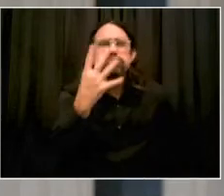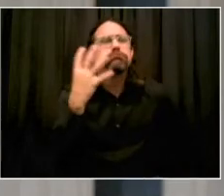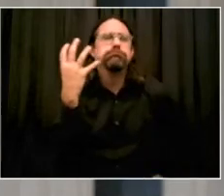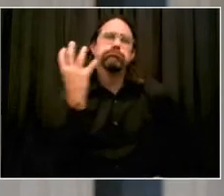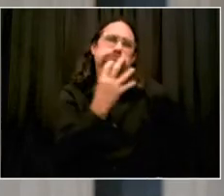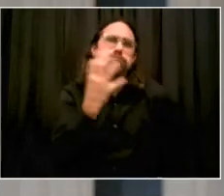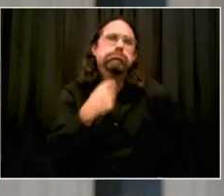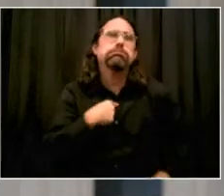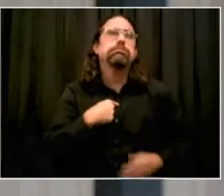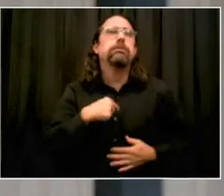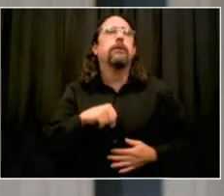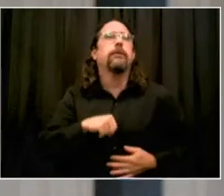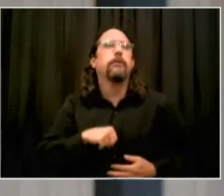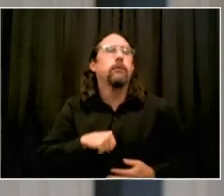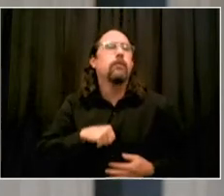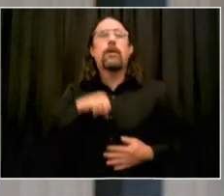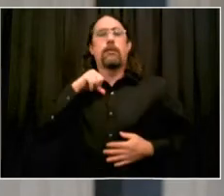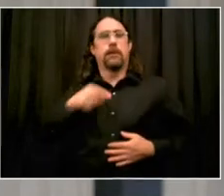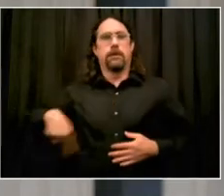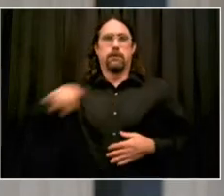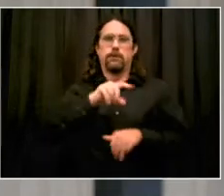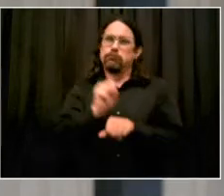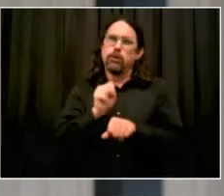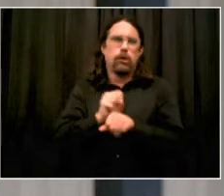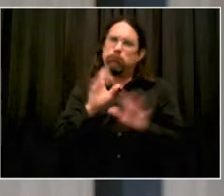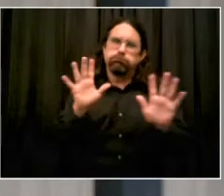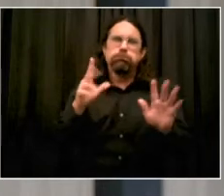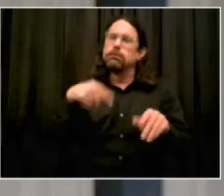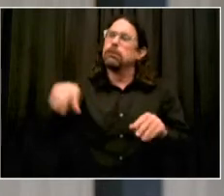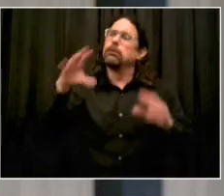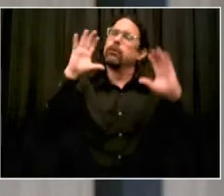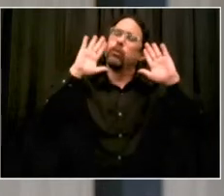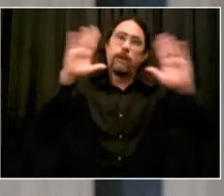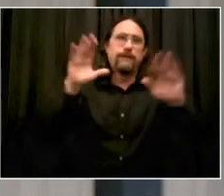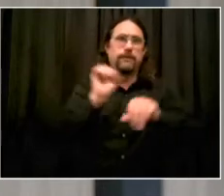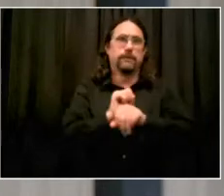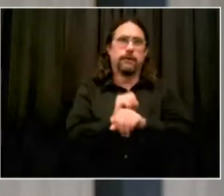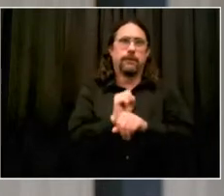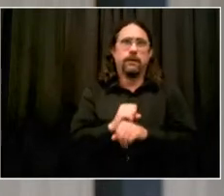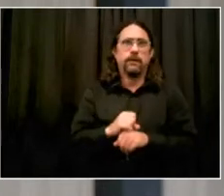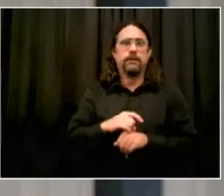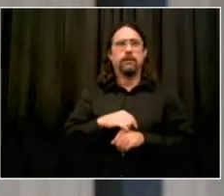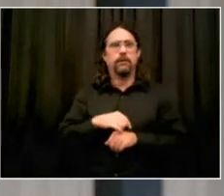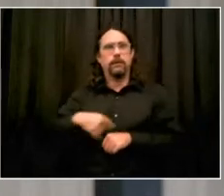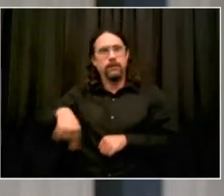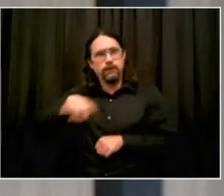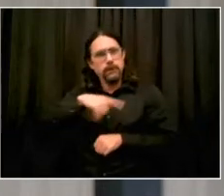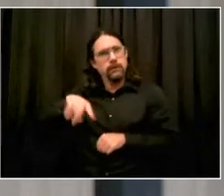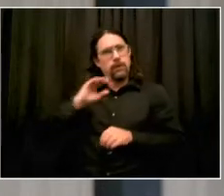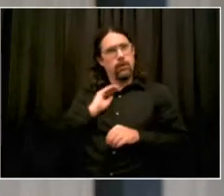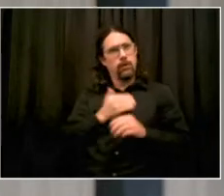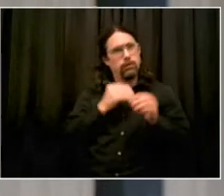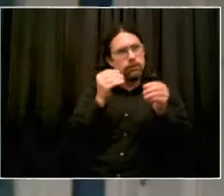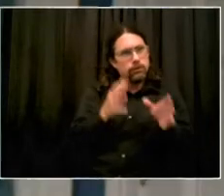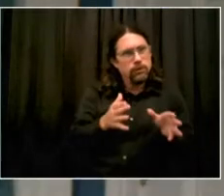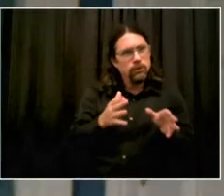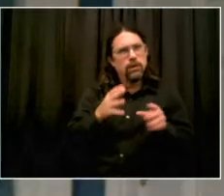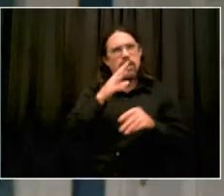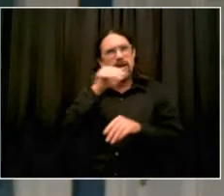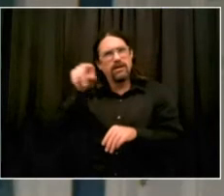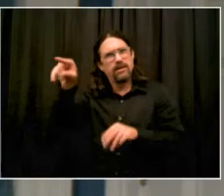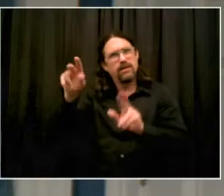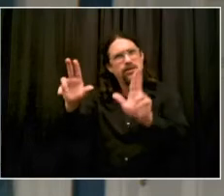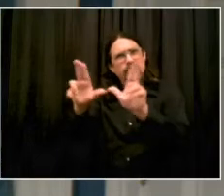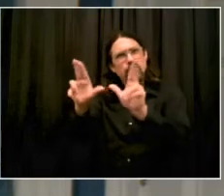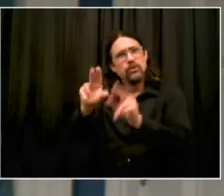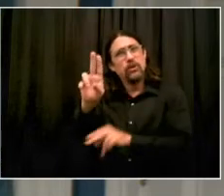other. And today, when we saw the smiles on children's faces, it's all worth it. That's for sure. Go ahead. The last question